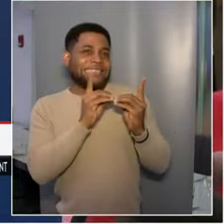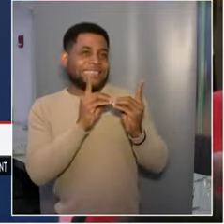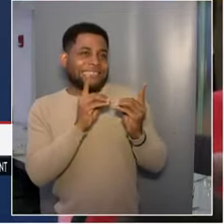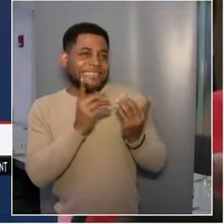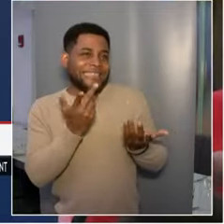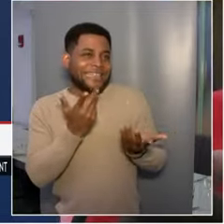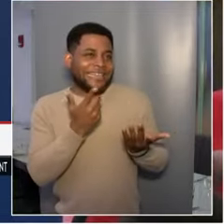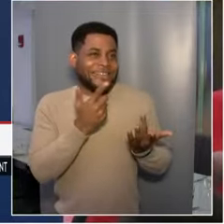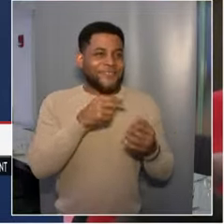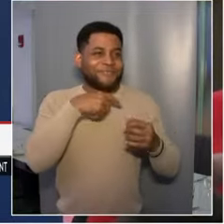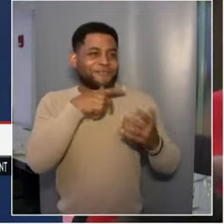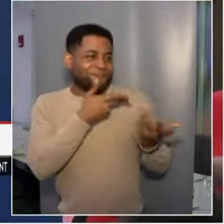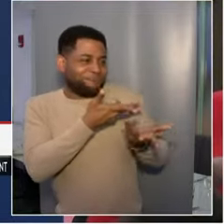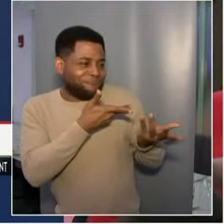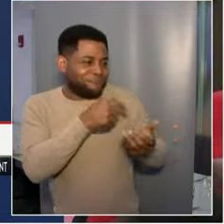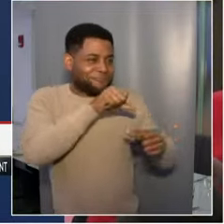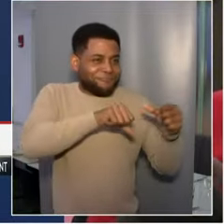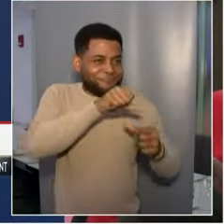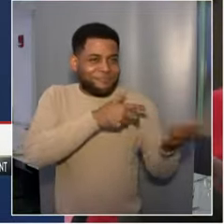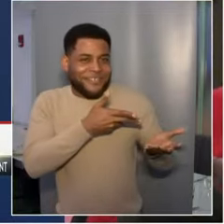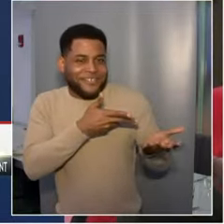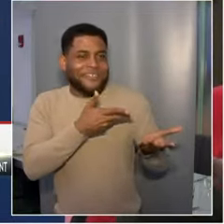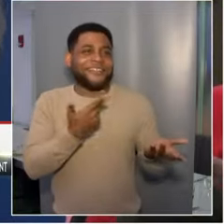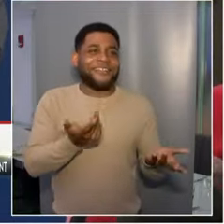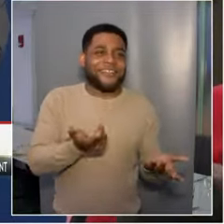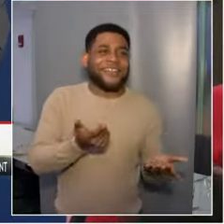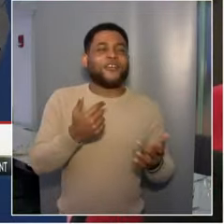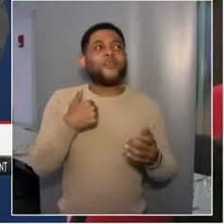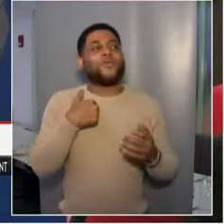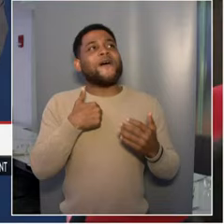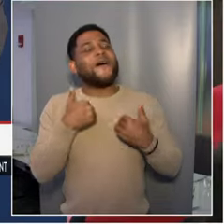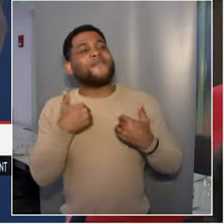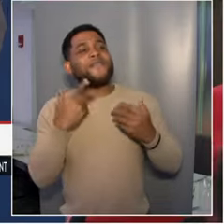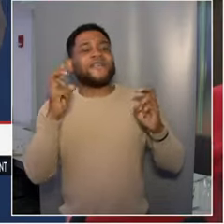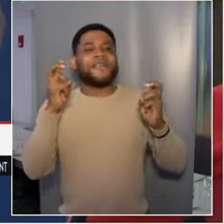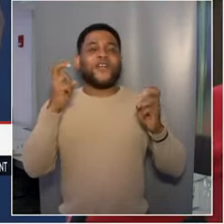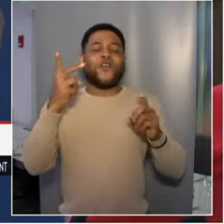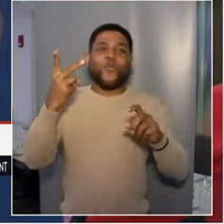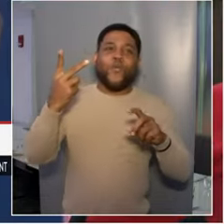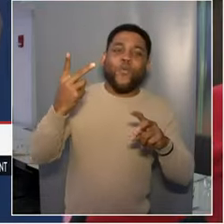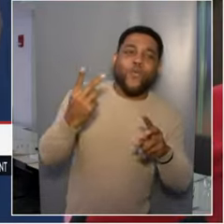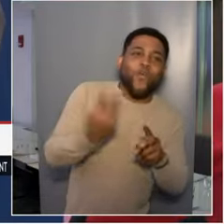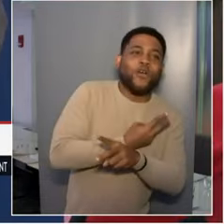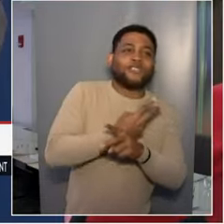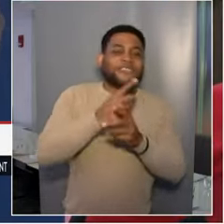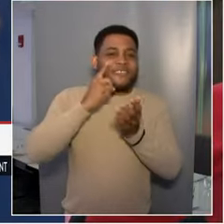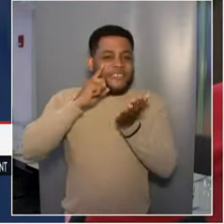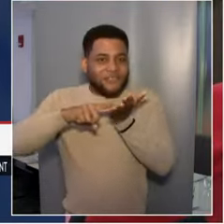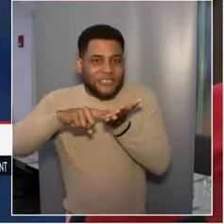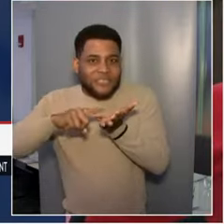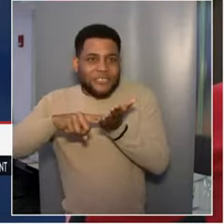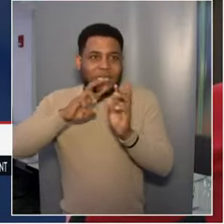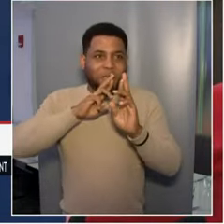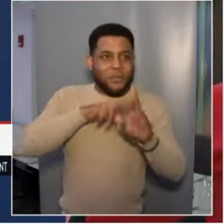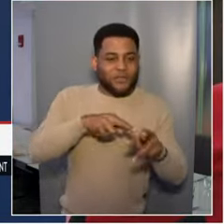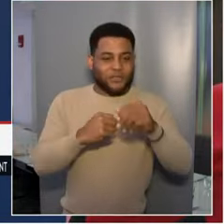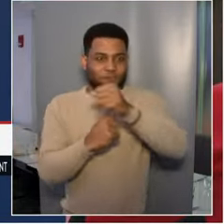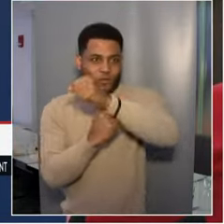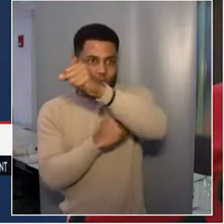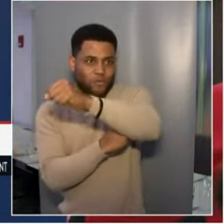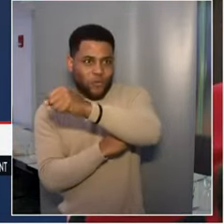We have the worst investigative reporting infrastructure anywhere. We would